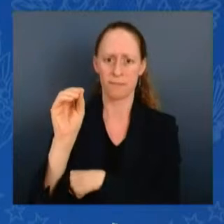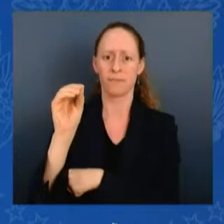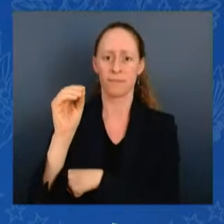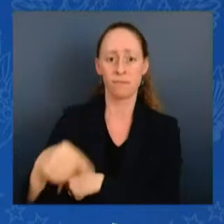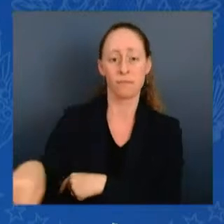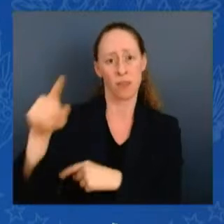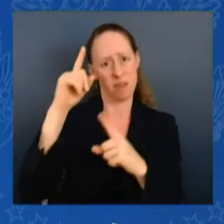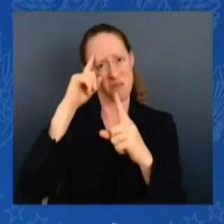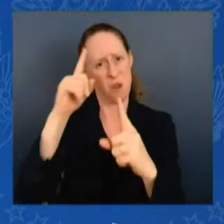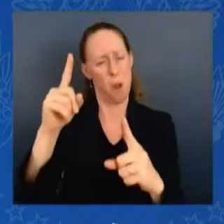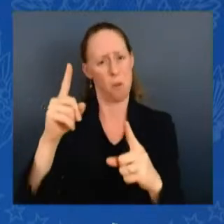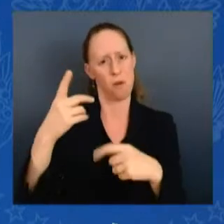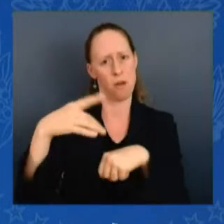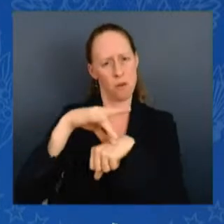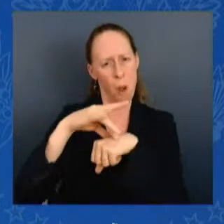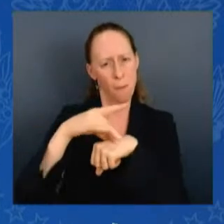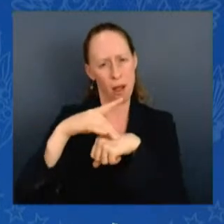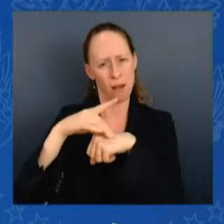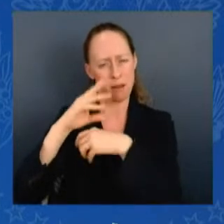Jens Stoltenberg.